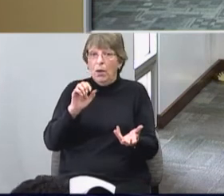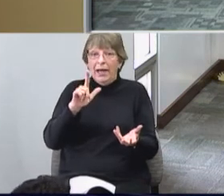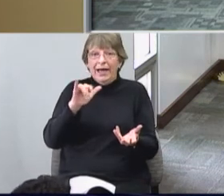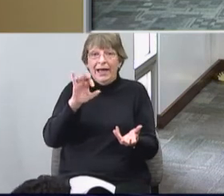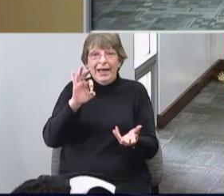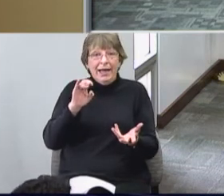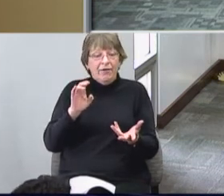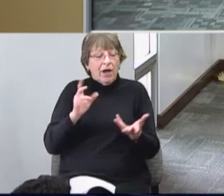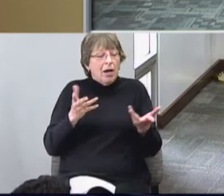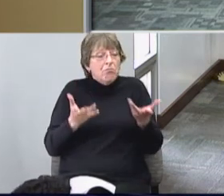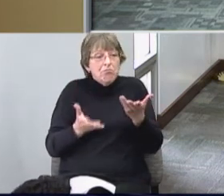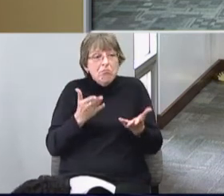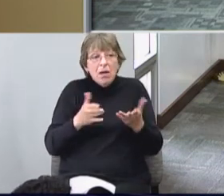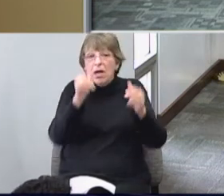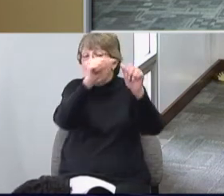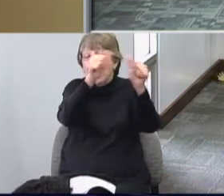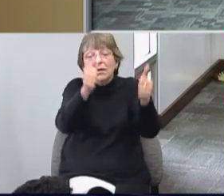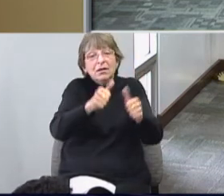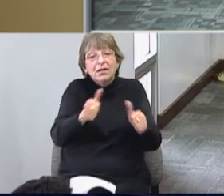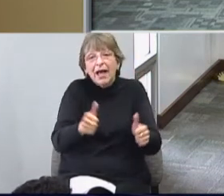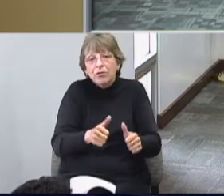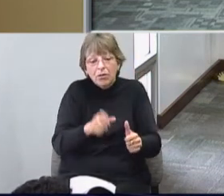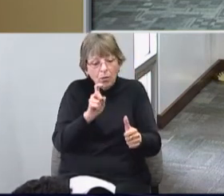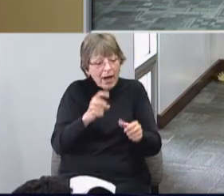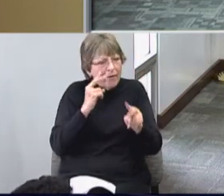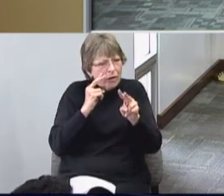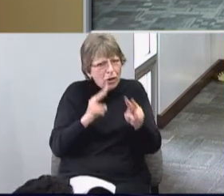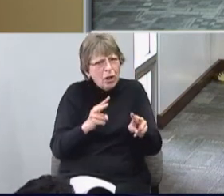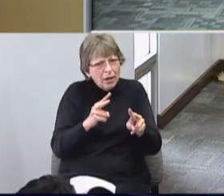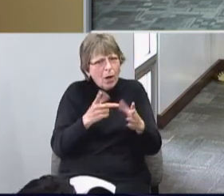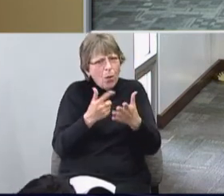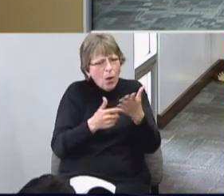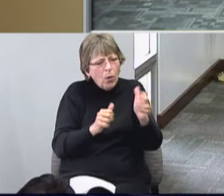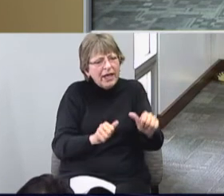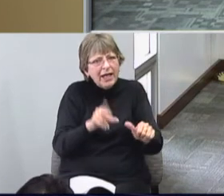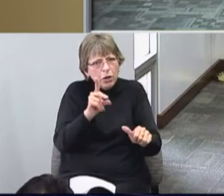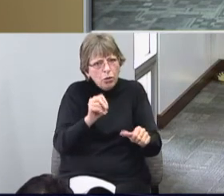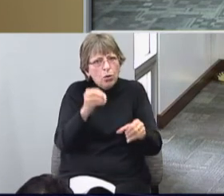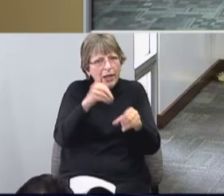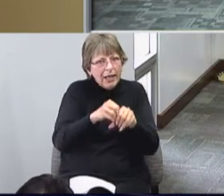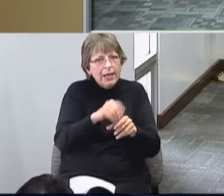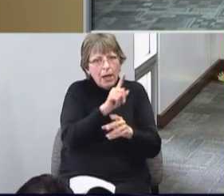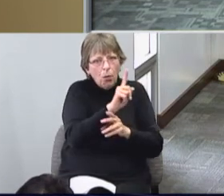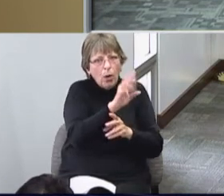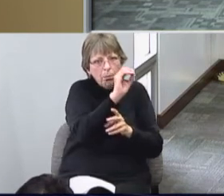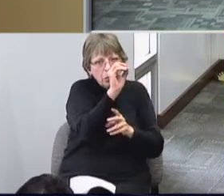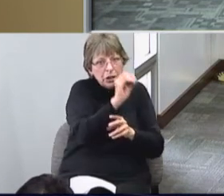we have to just look at what's doable and within the 1%.